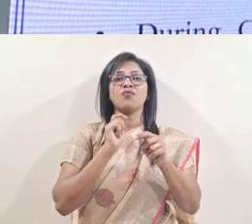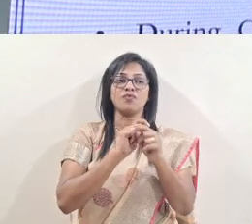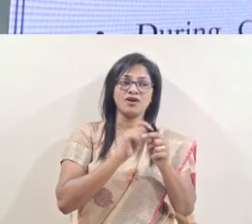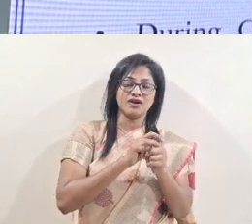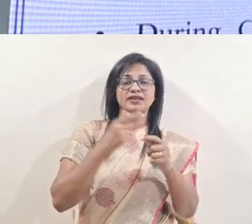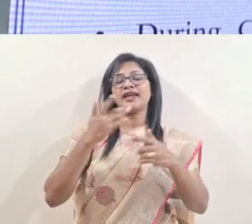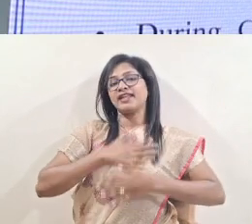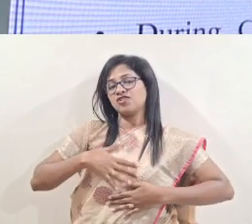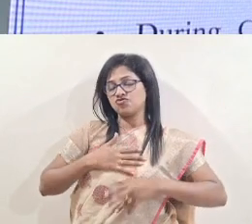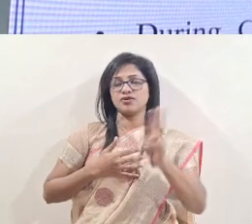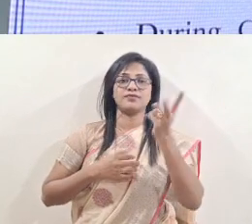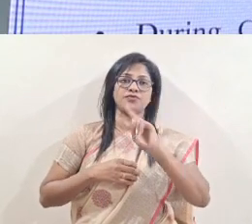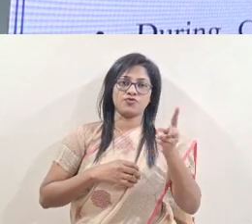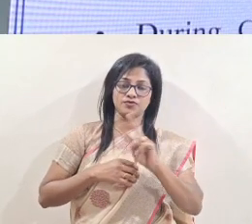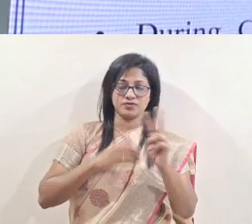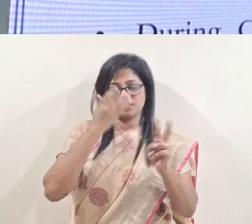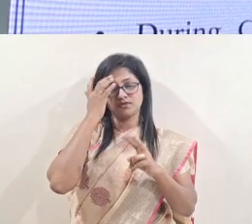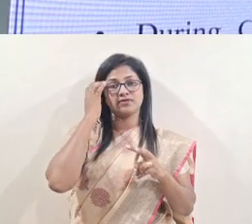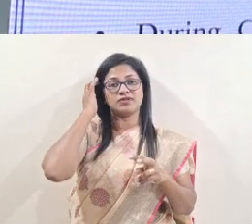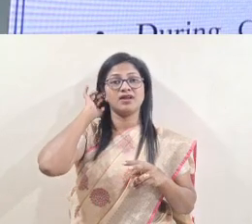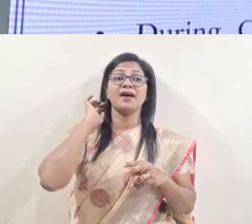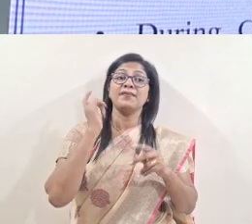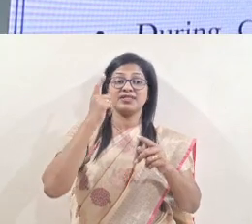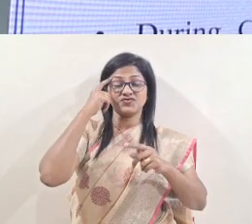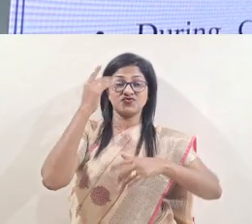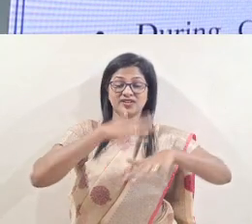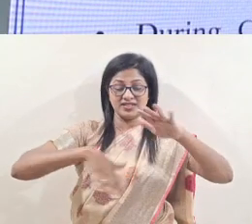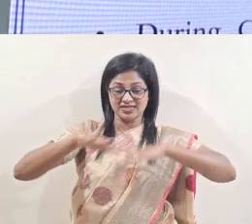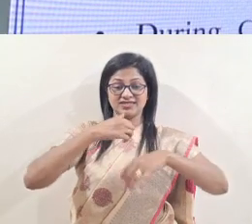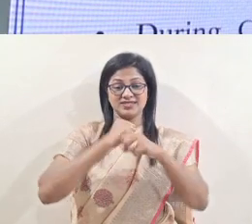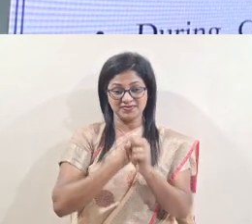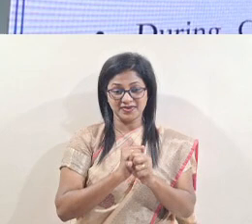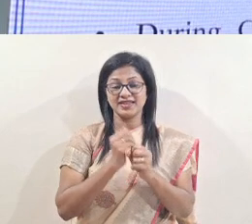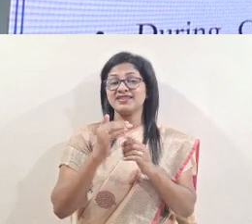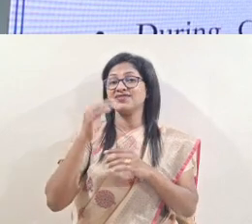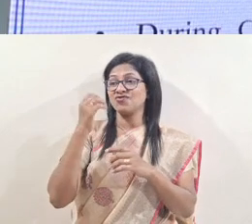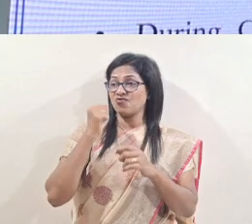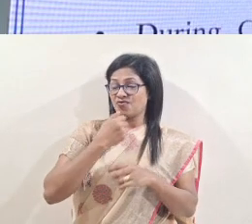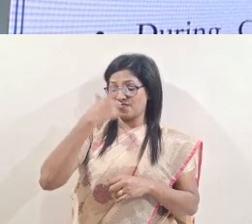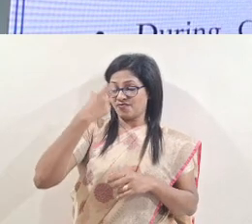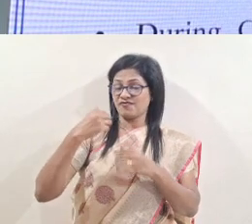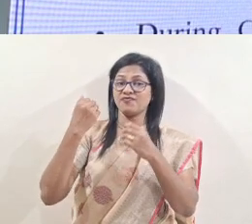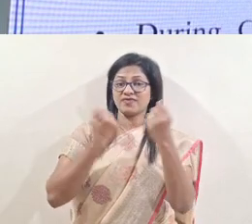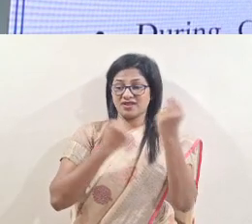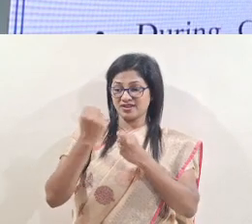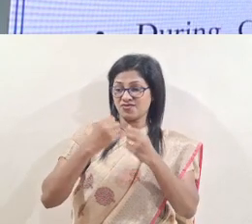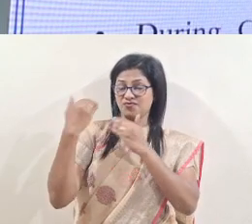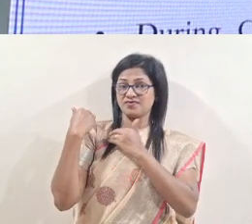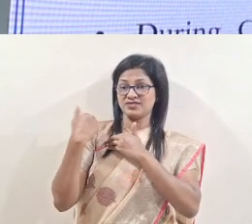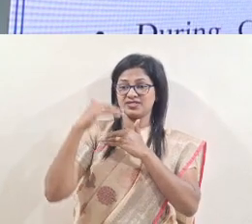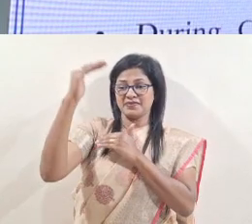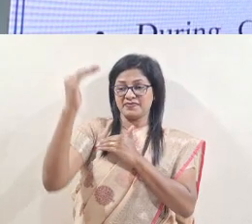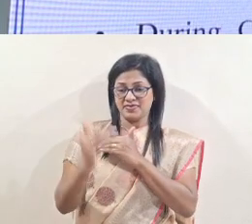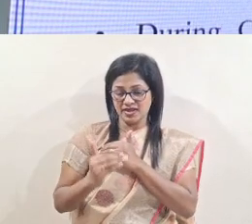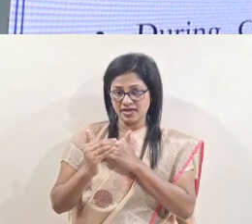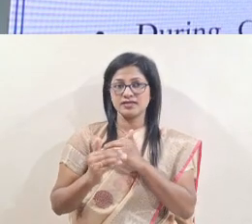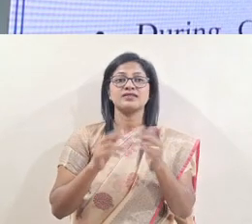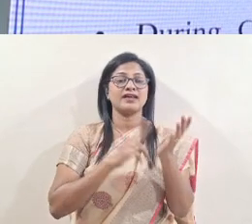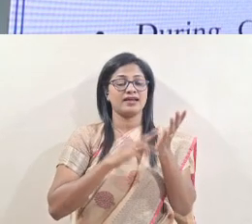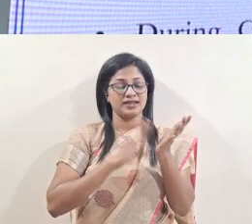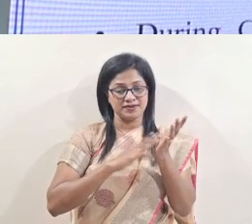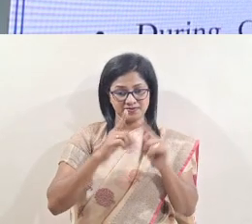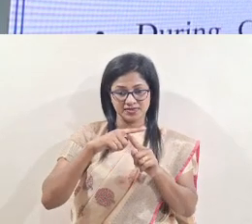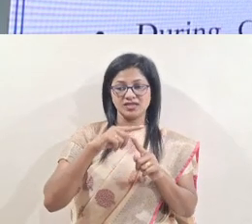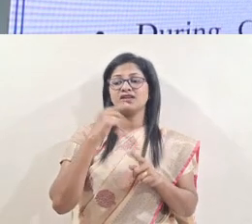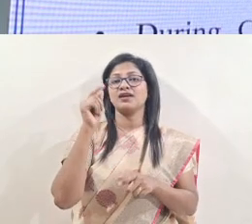recreational trip. But strategies are required to discourage the vehicle ownership so that we can enhance the public transport and NMT infrastructure